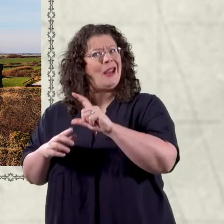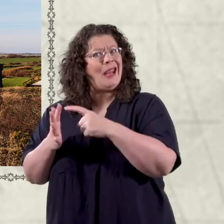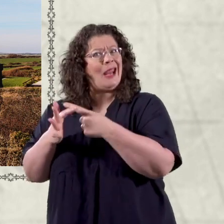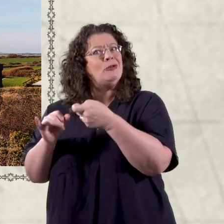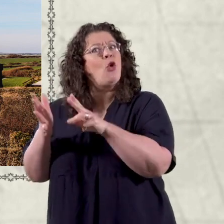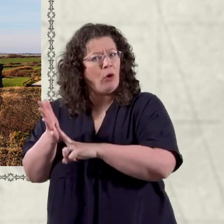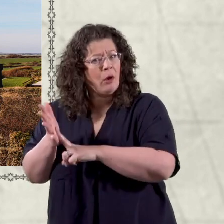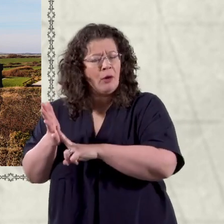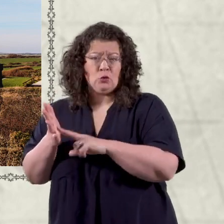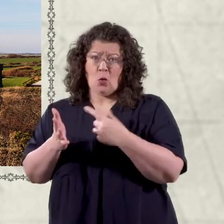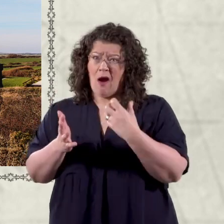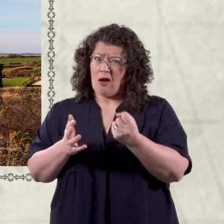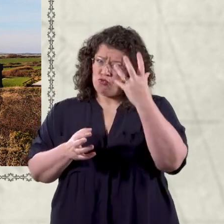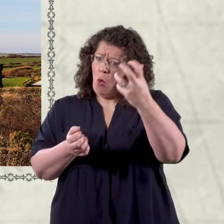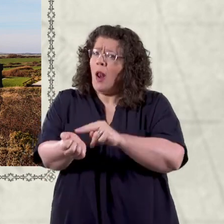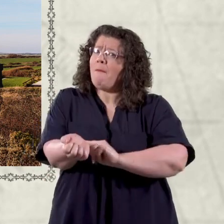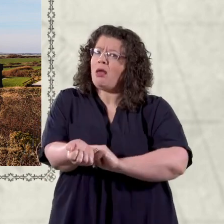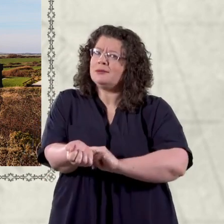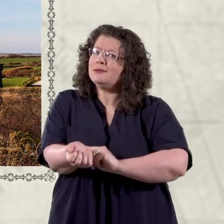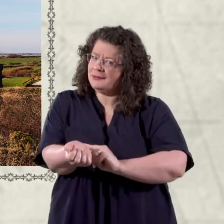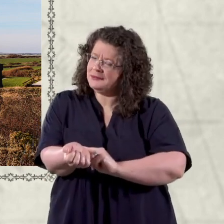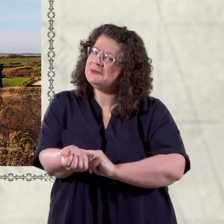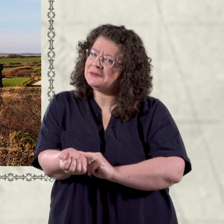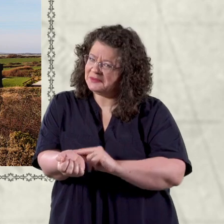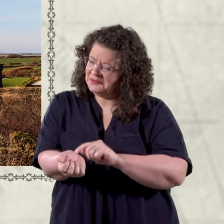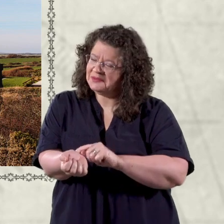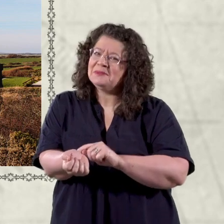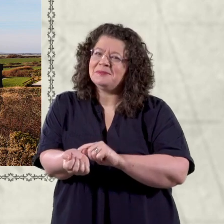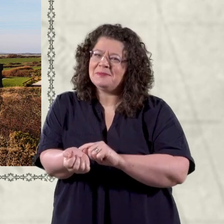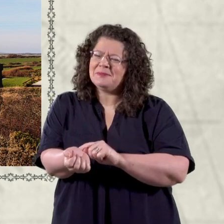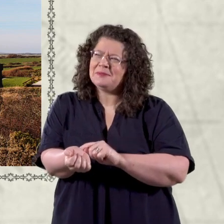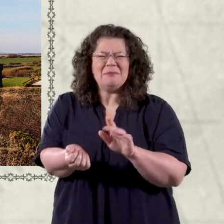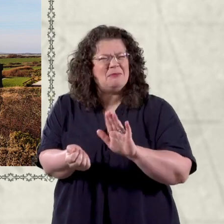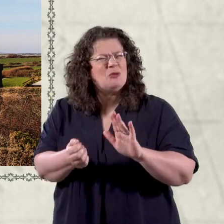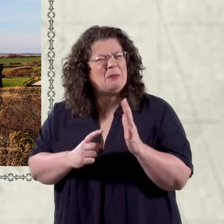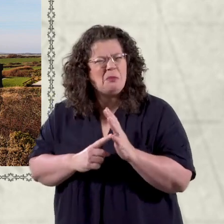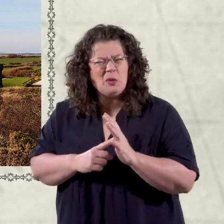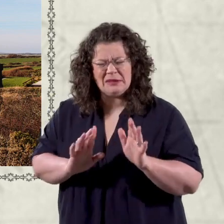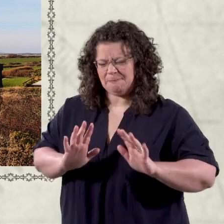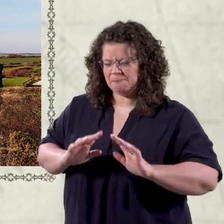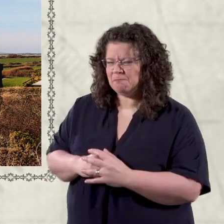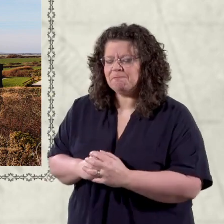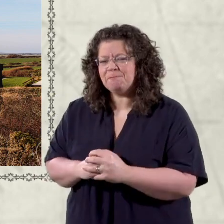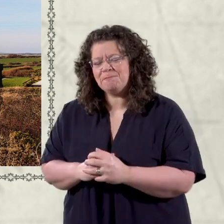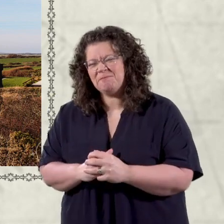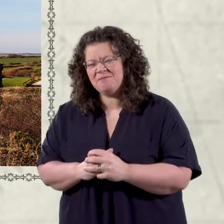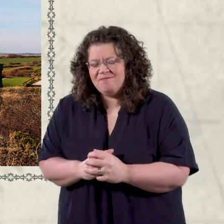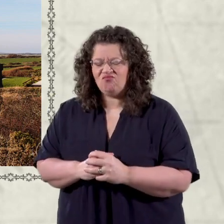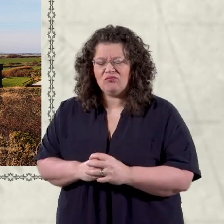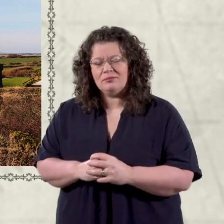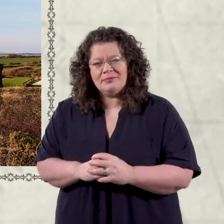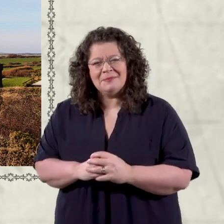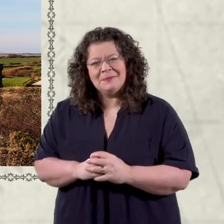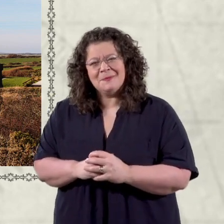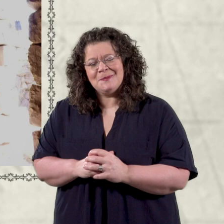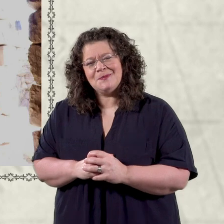Ceredigion, so I have royal blood, you see. And not that things like that are important at all, of course.